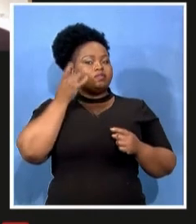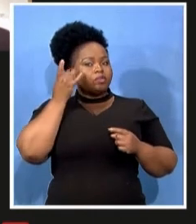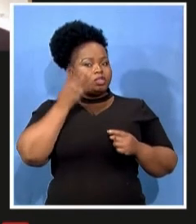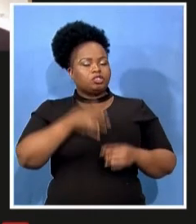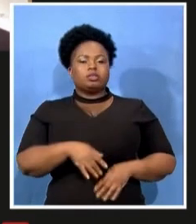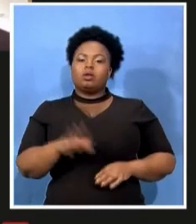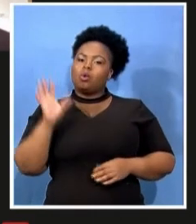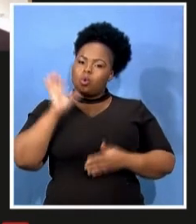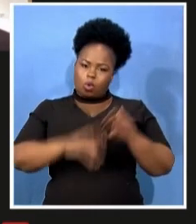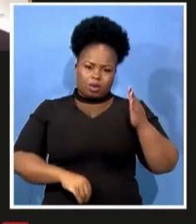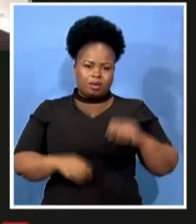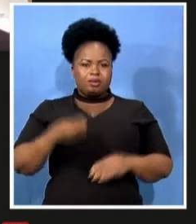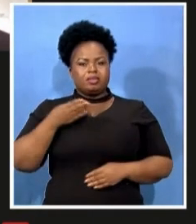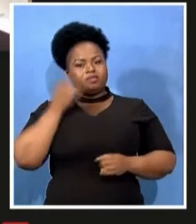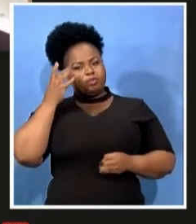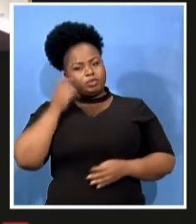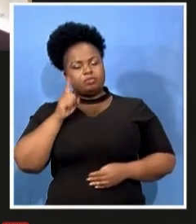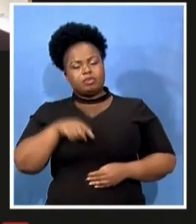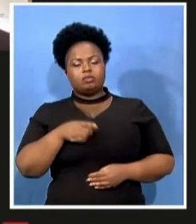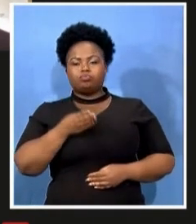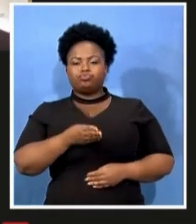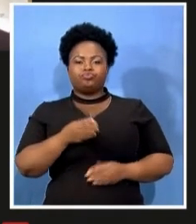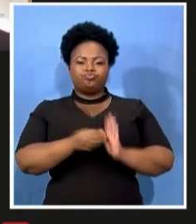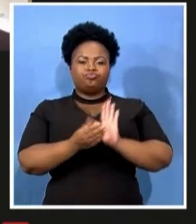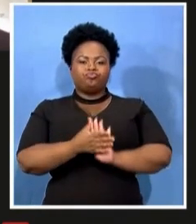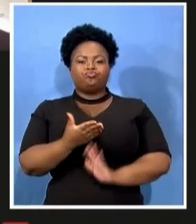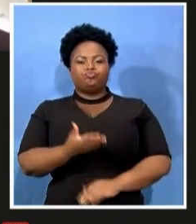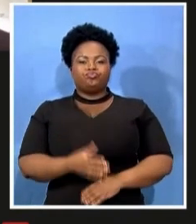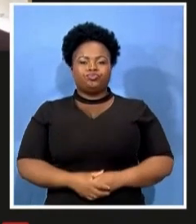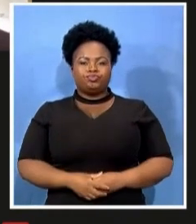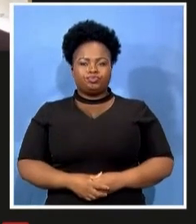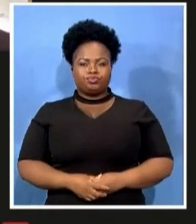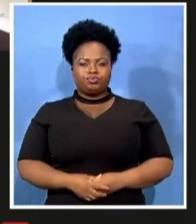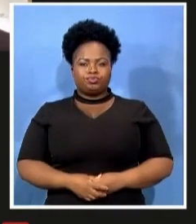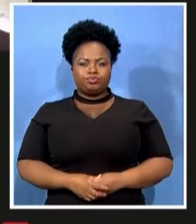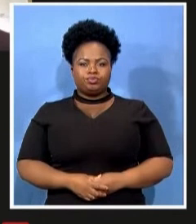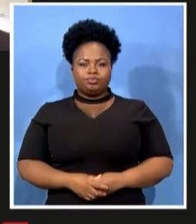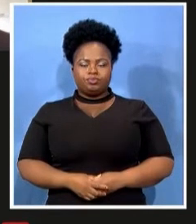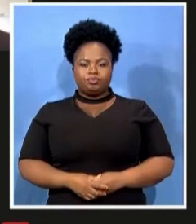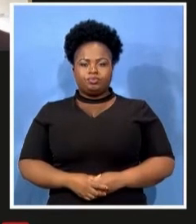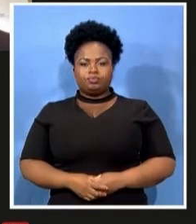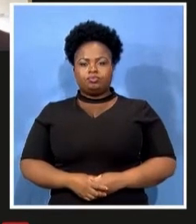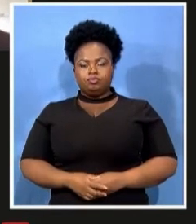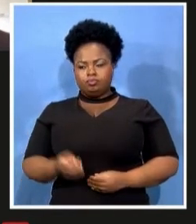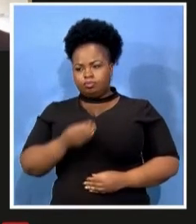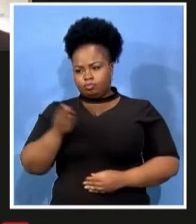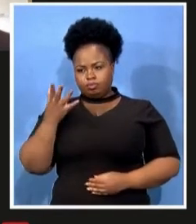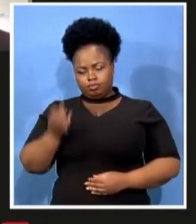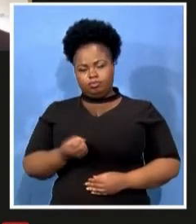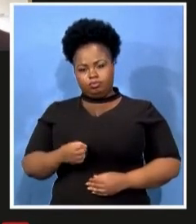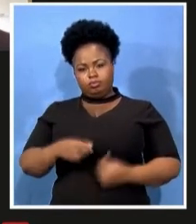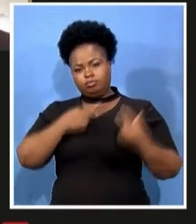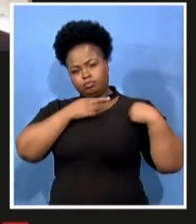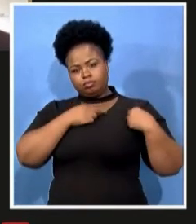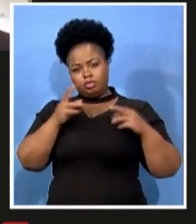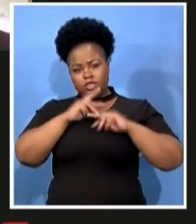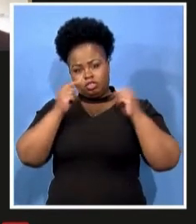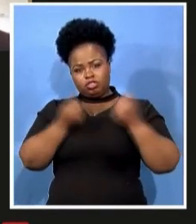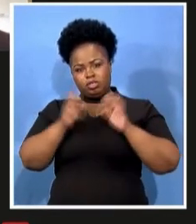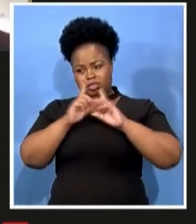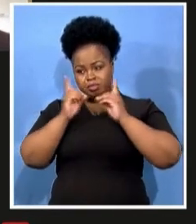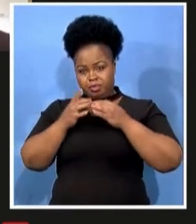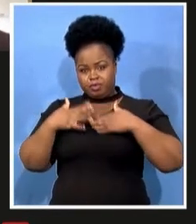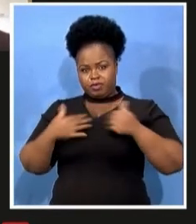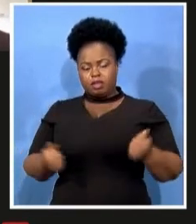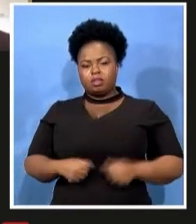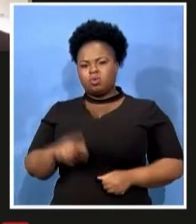of recorded somewhere. Then there are responsibilities for the National Department of Health, which basically are around finalizing the